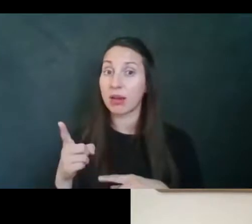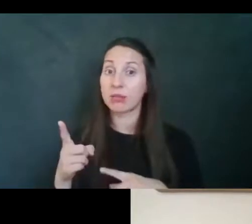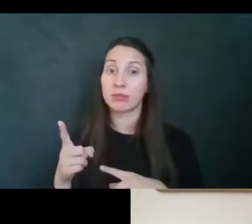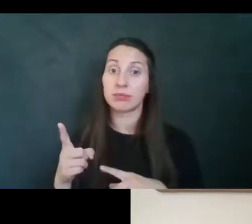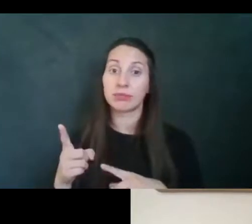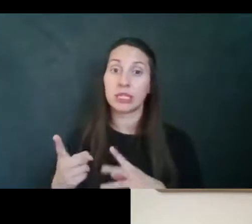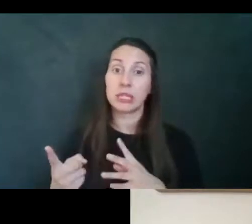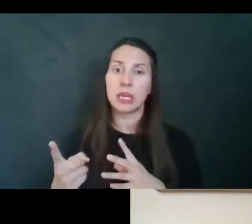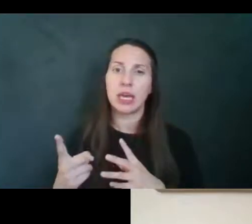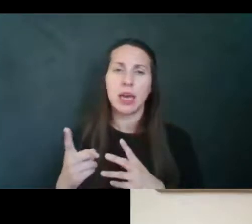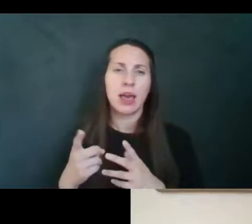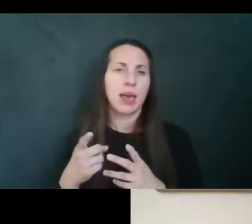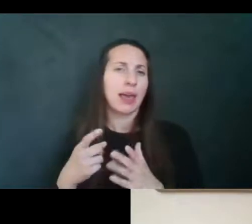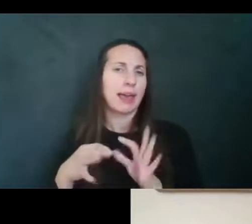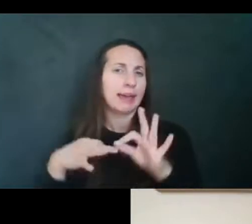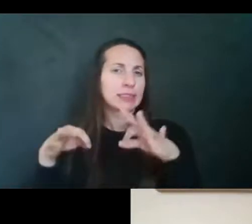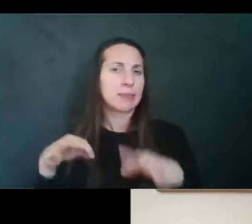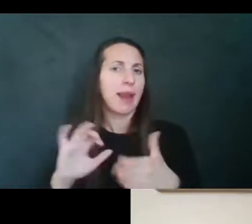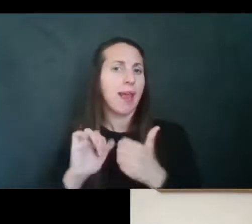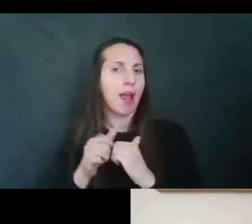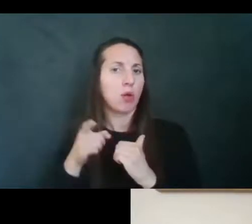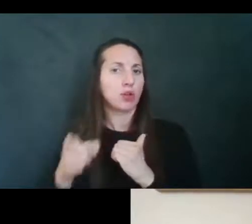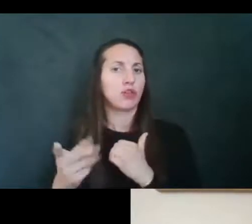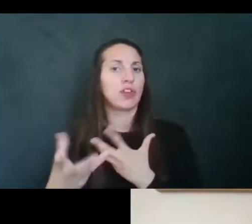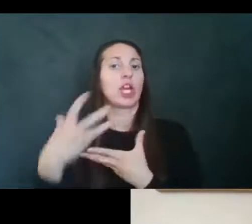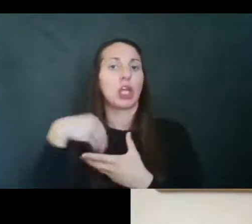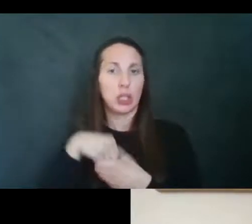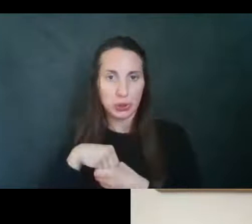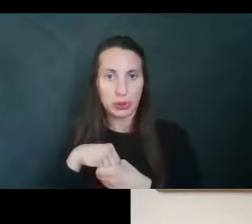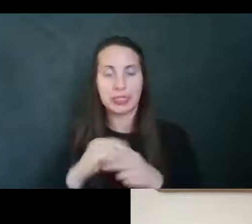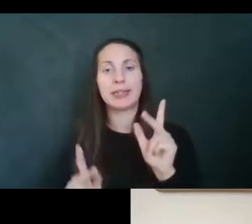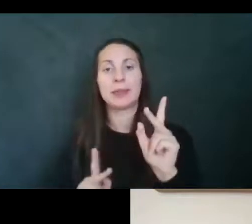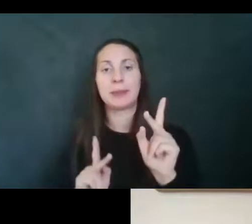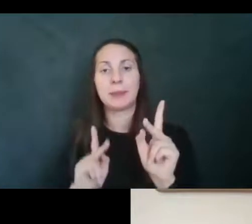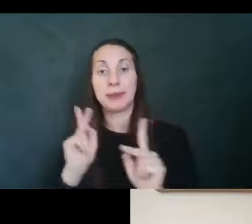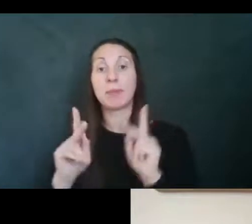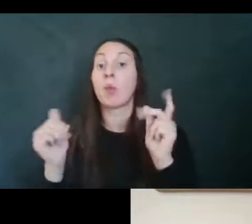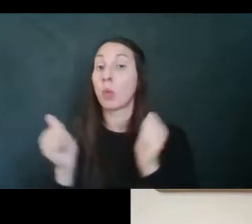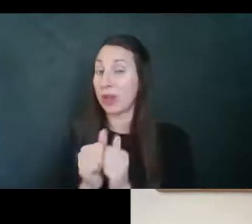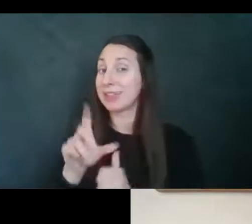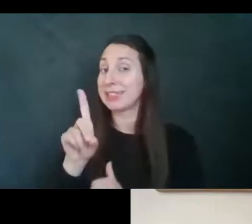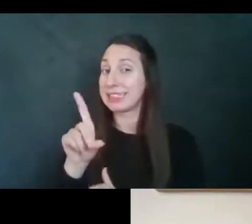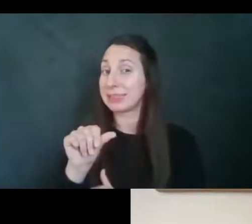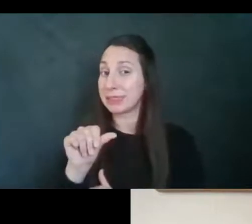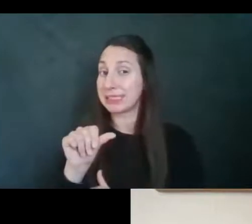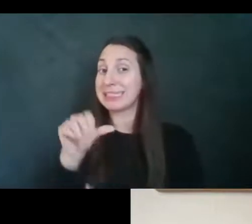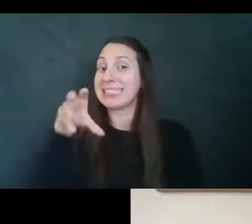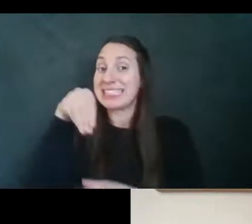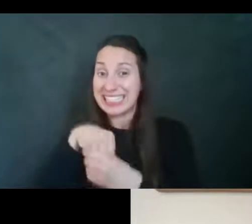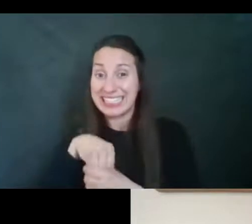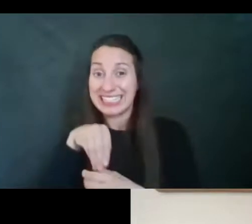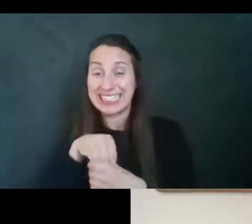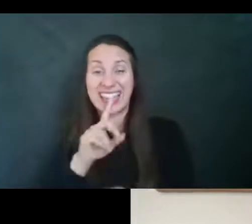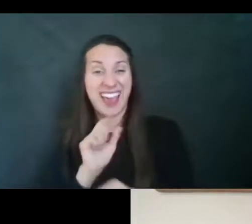with disabilities in the planning processes that you have done?